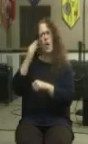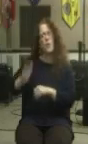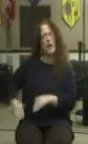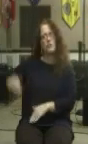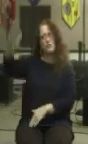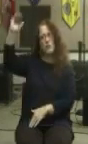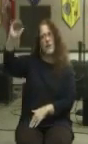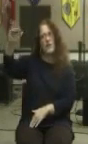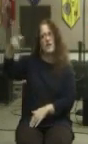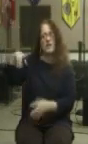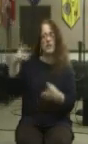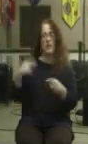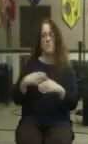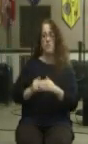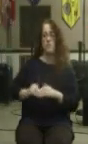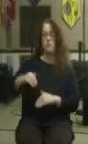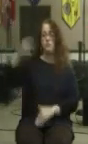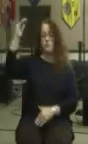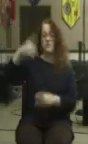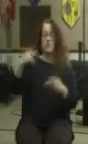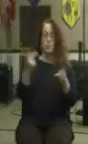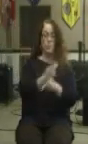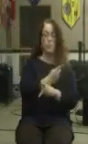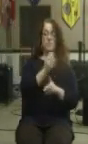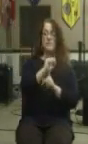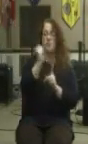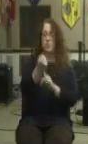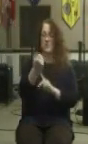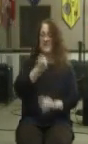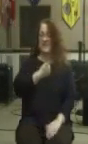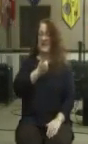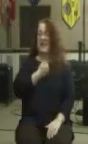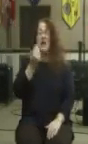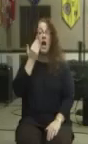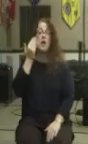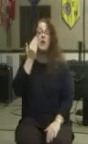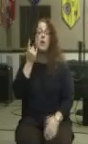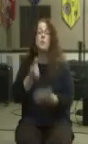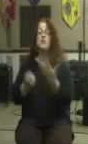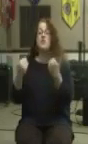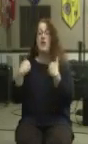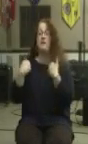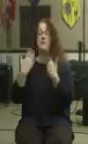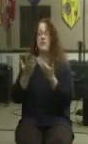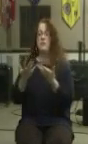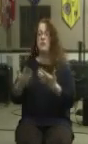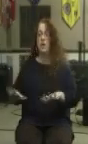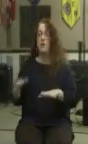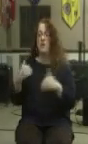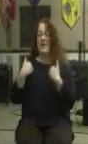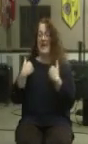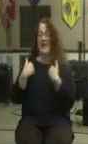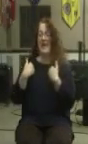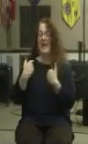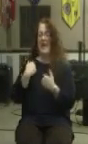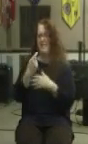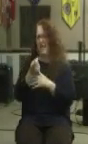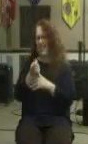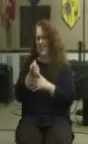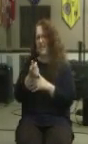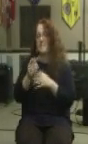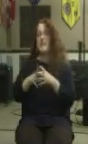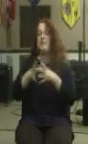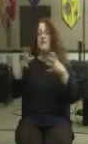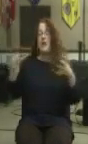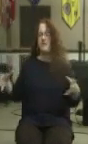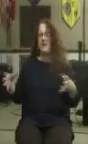I know how you were raised. I was raised in worse situations. I know what you have and what you don't have. I